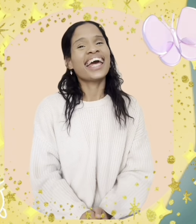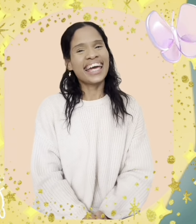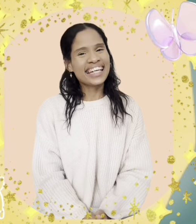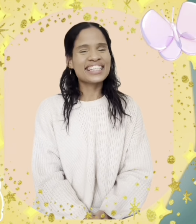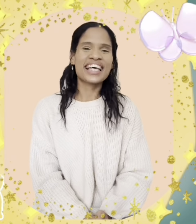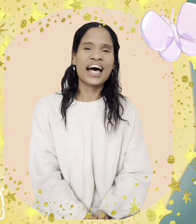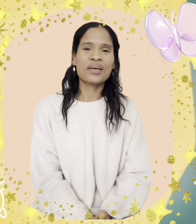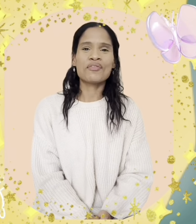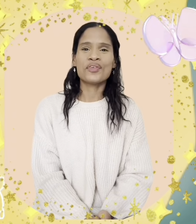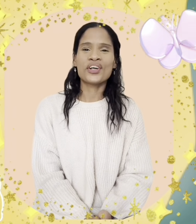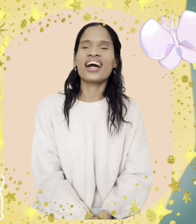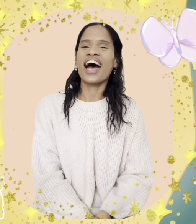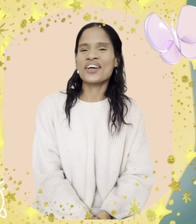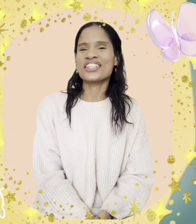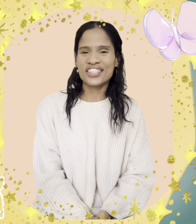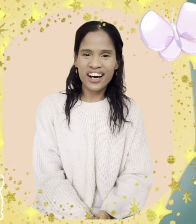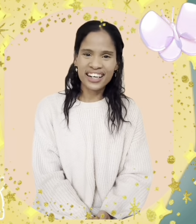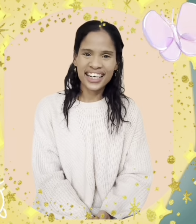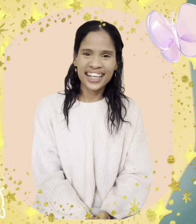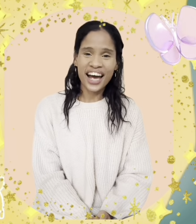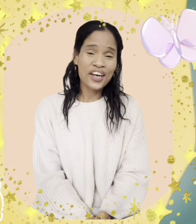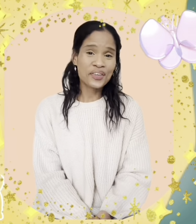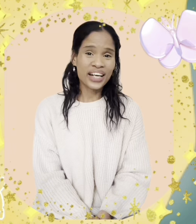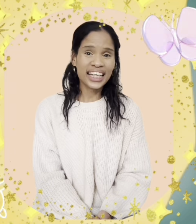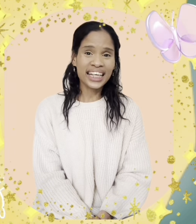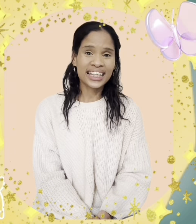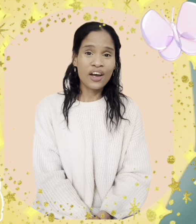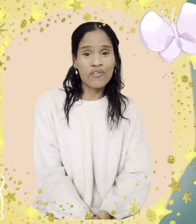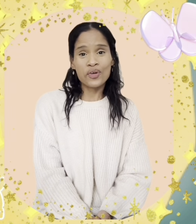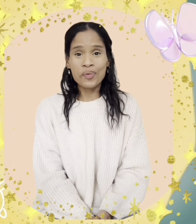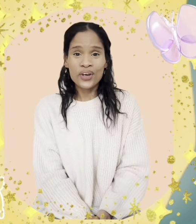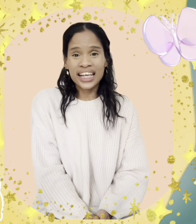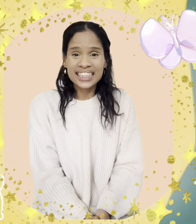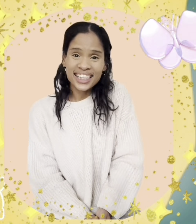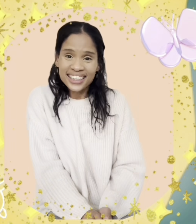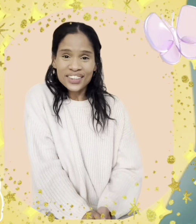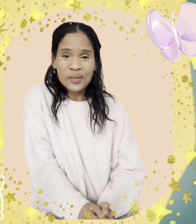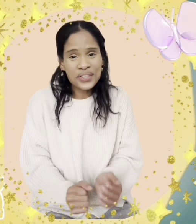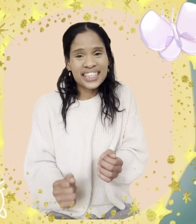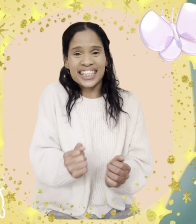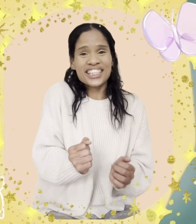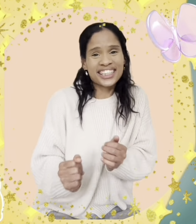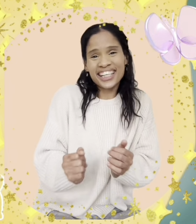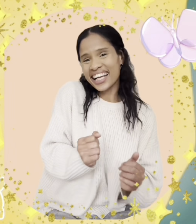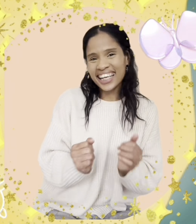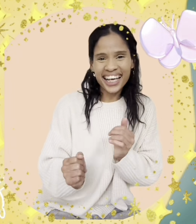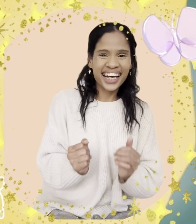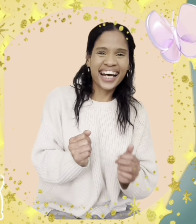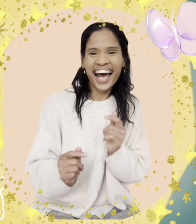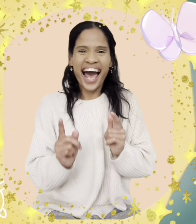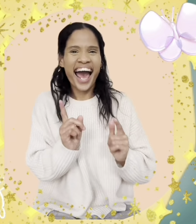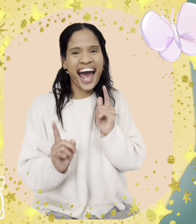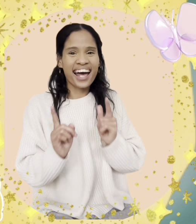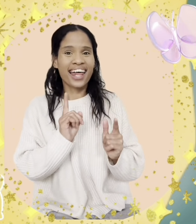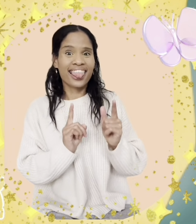yes, it is time for our song. Are you ready for Morning Circle with Teacher Tanya?